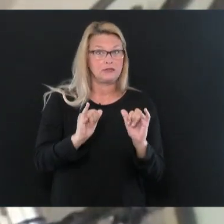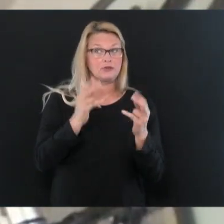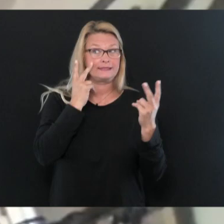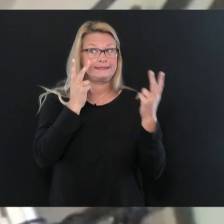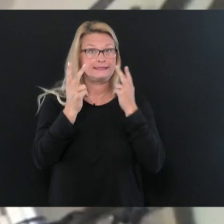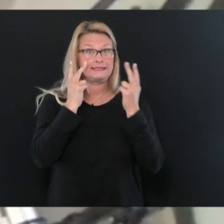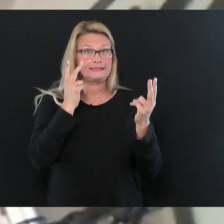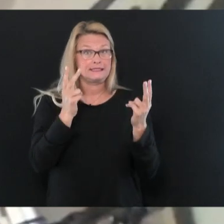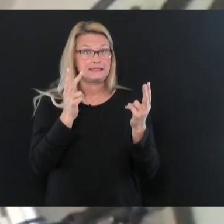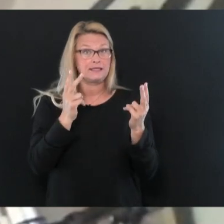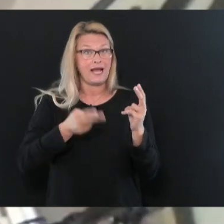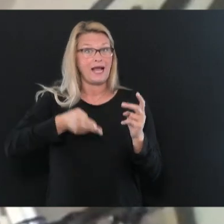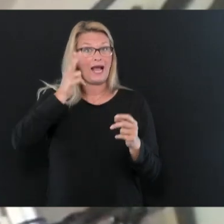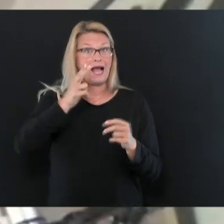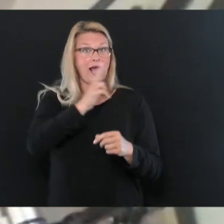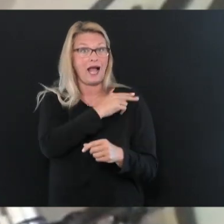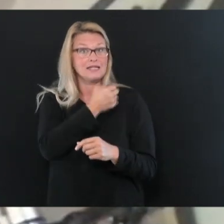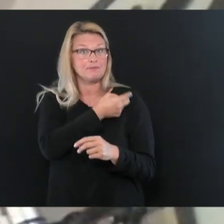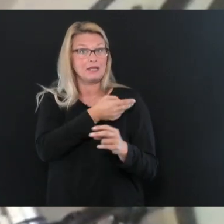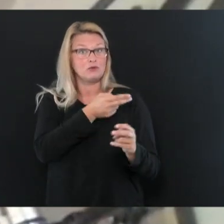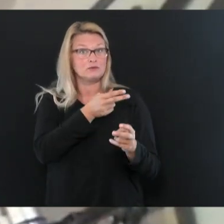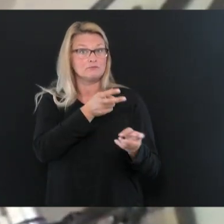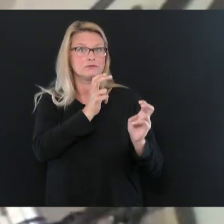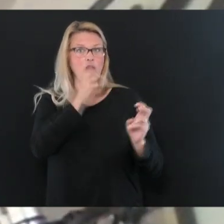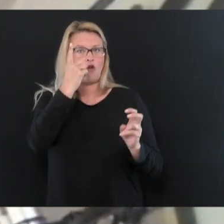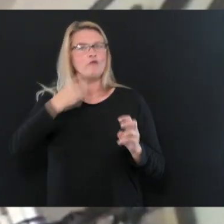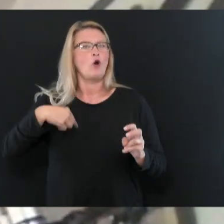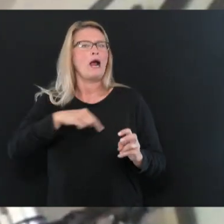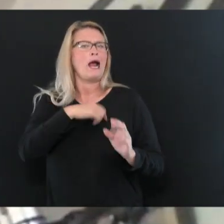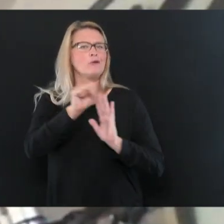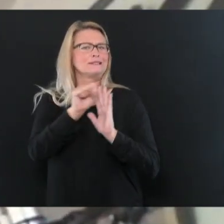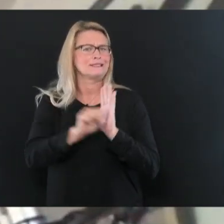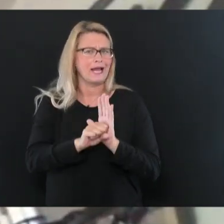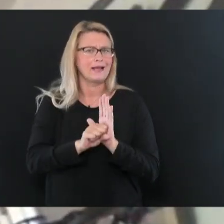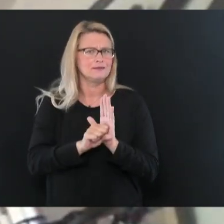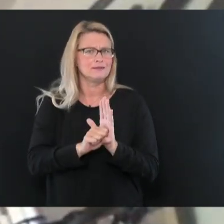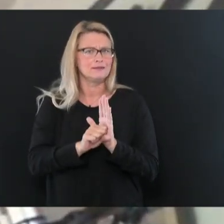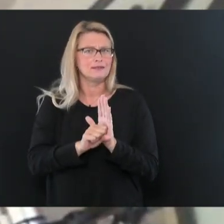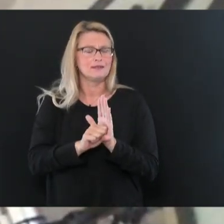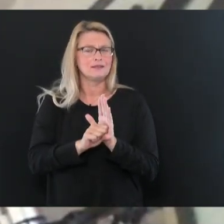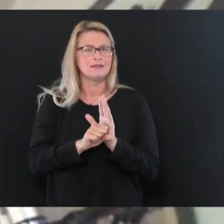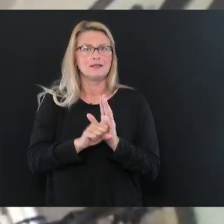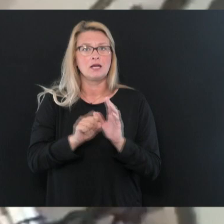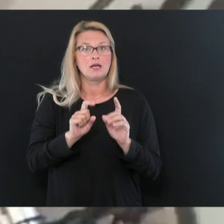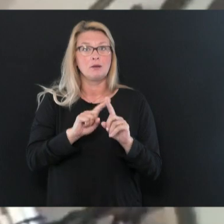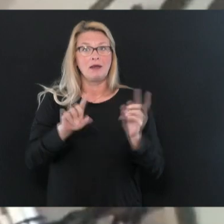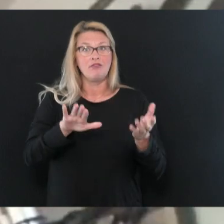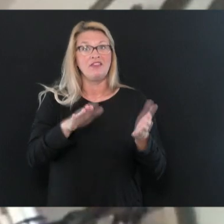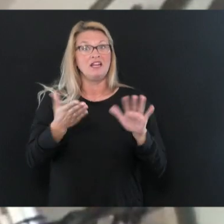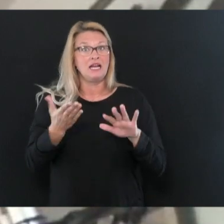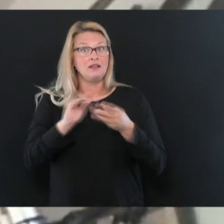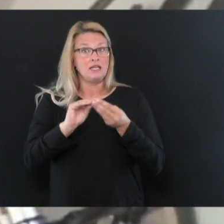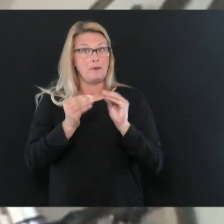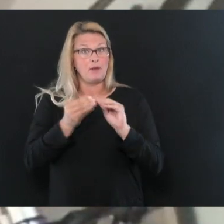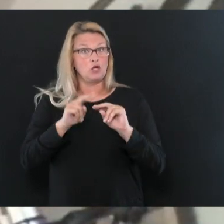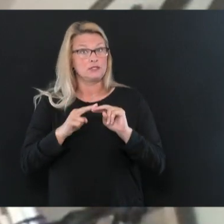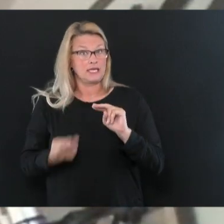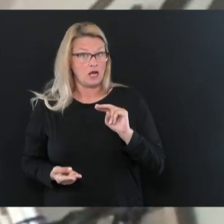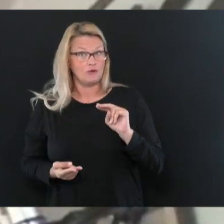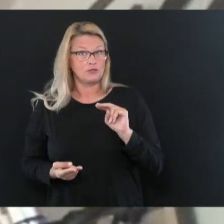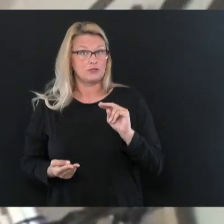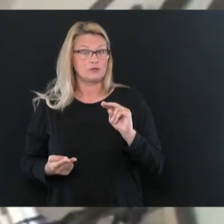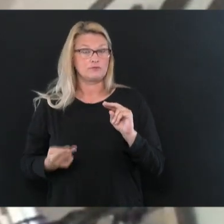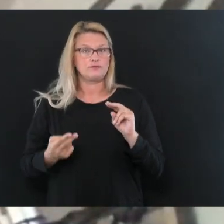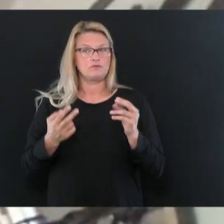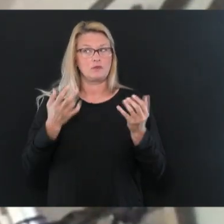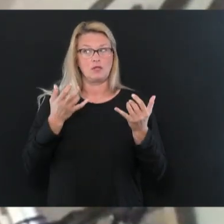seeing pretty high hospitalization rates for us at the moment. But the death rate has gone down. Are